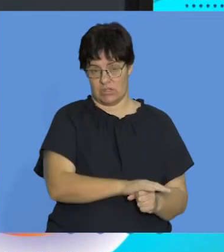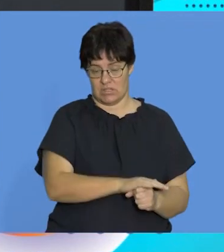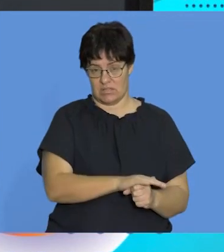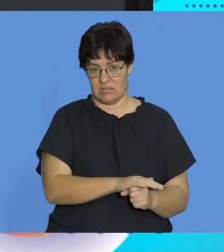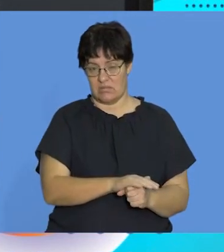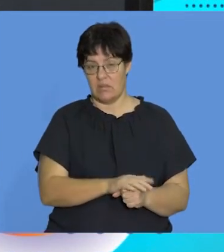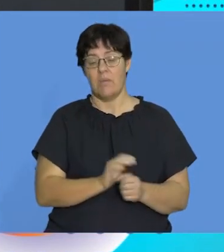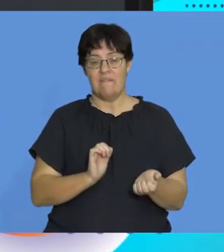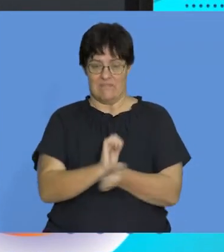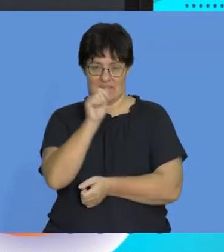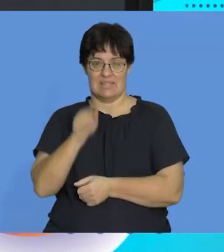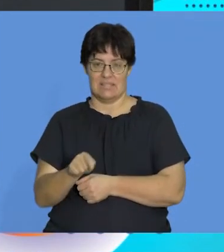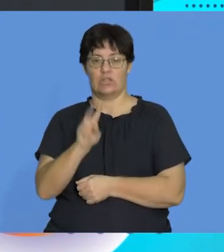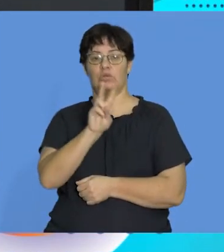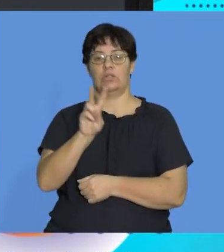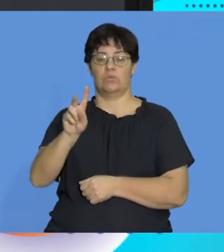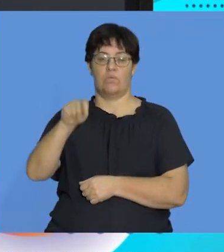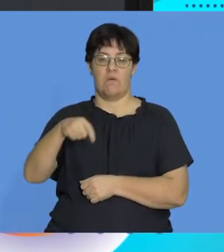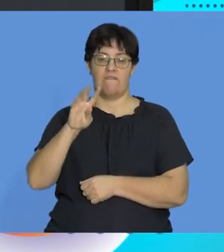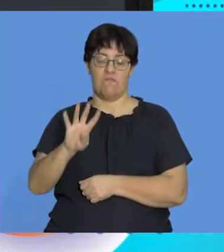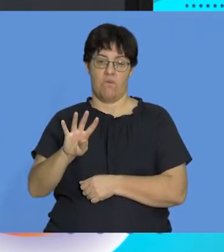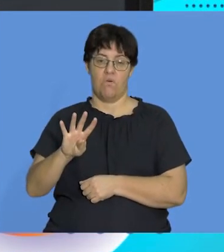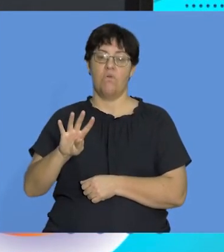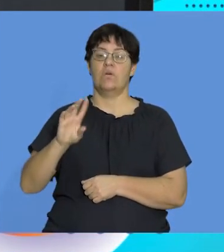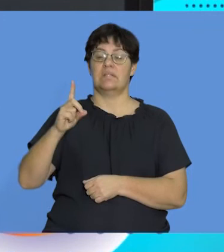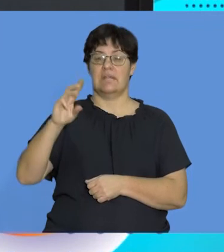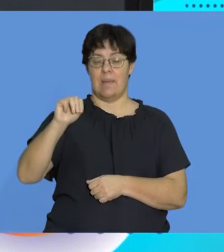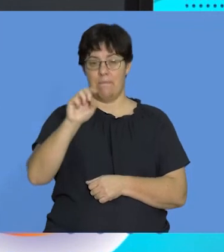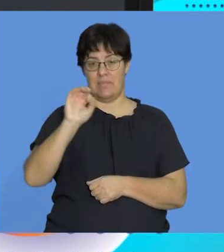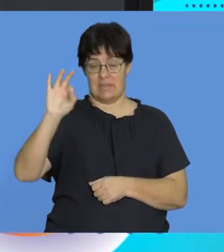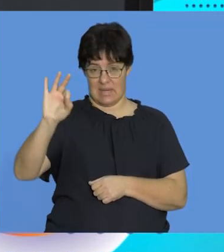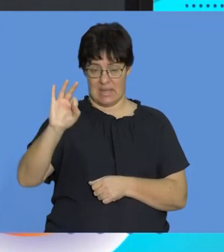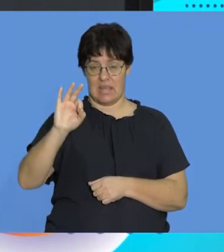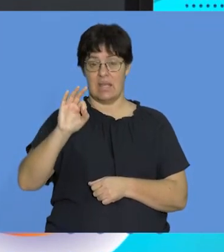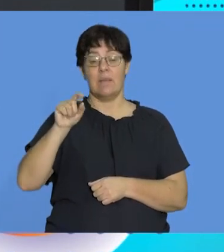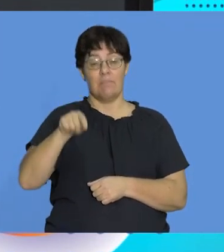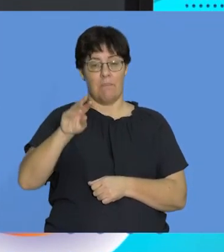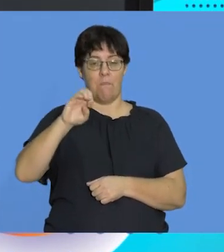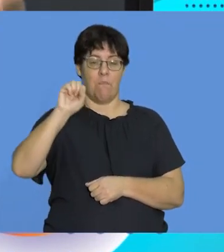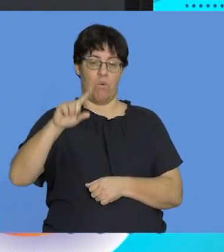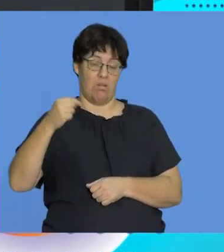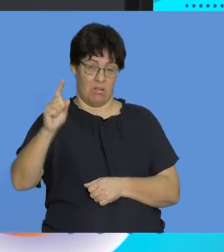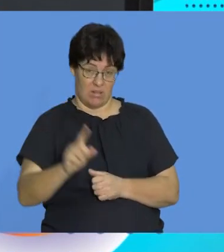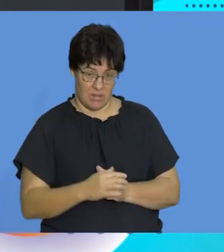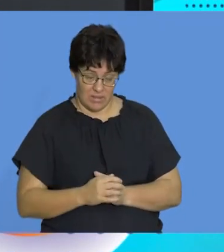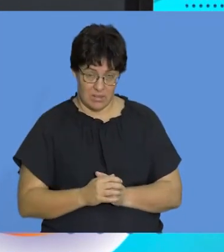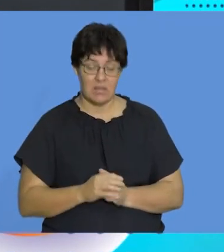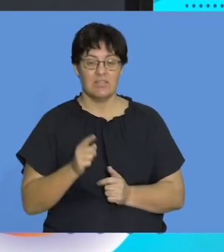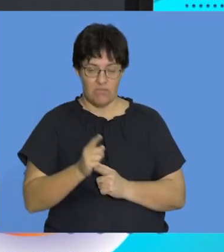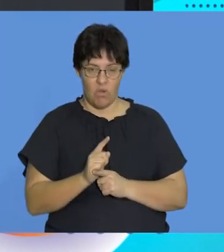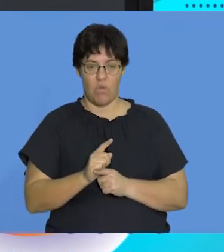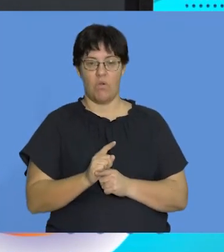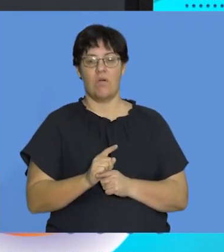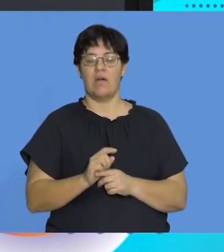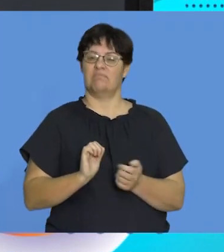would occupy a fixed volume, which is 22.4 cubic decimeter per mole, right? So that's in terms of the table of